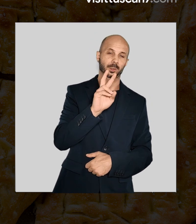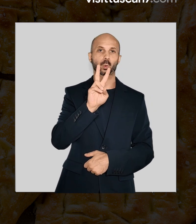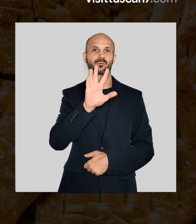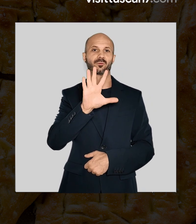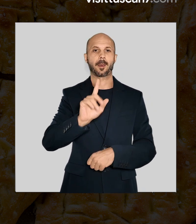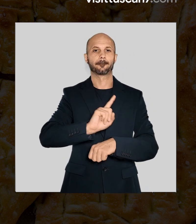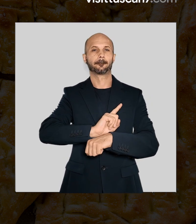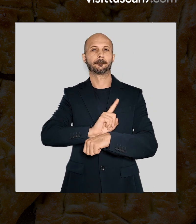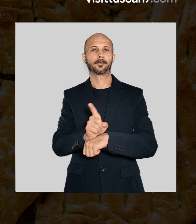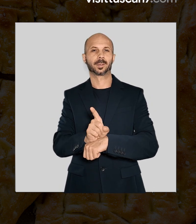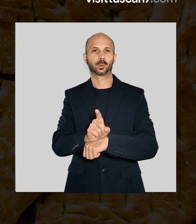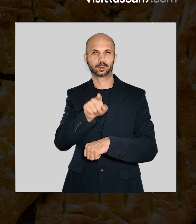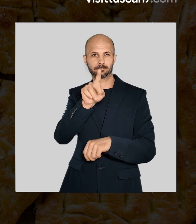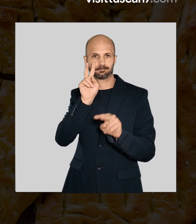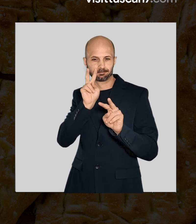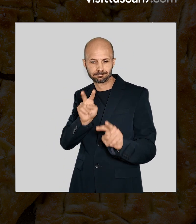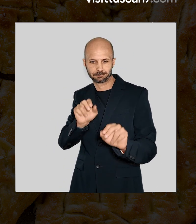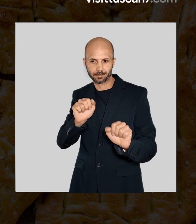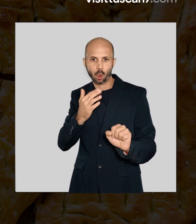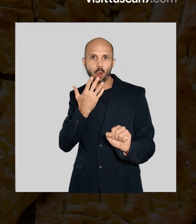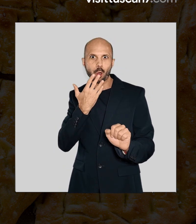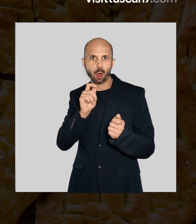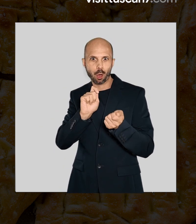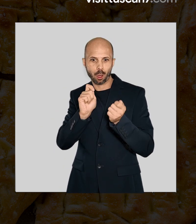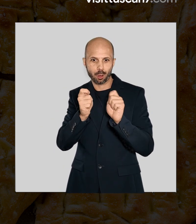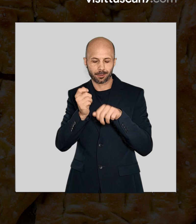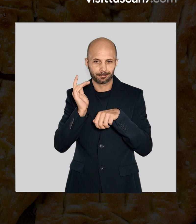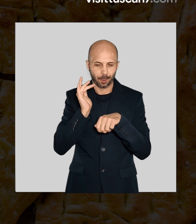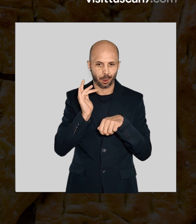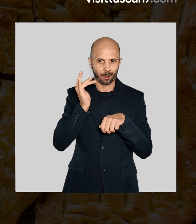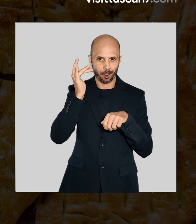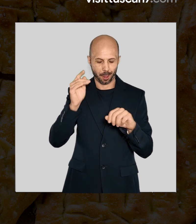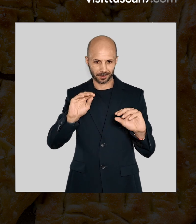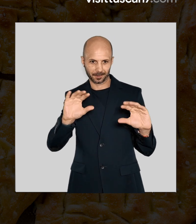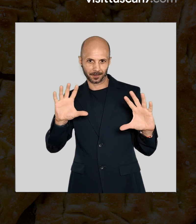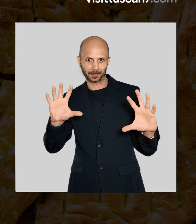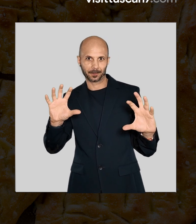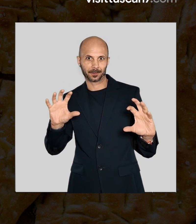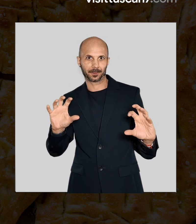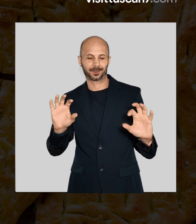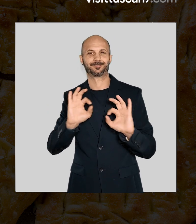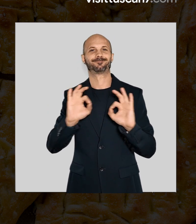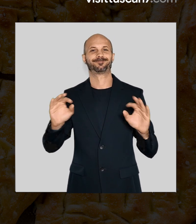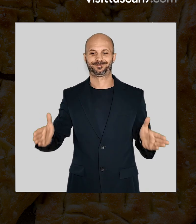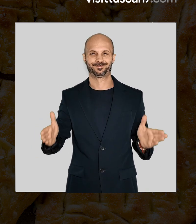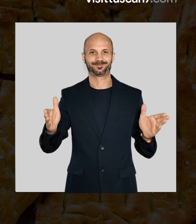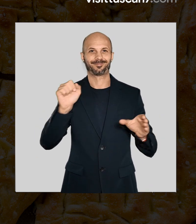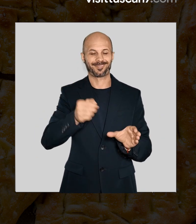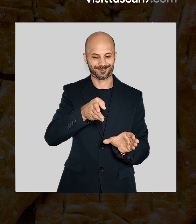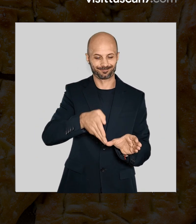Bake the schiacciata for at least 20 to 25 minutes until golden brown.